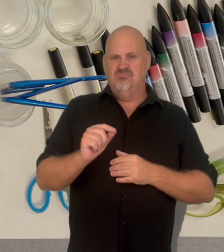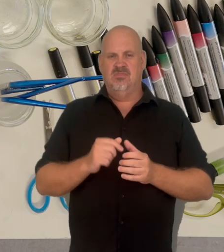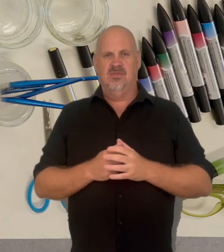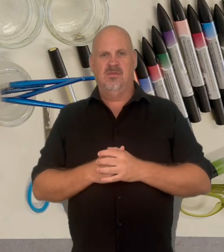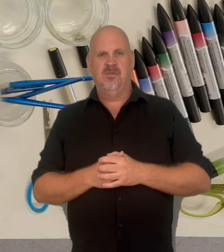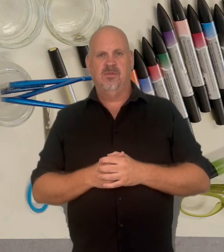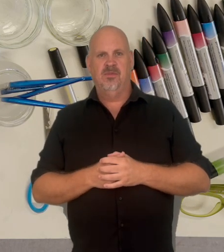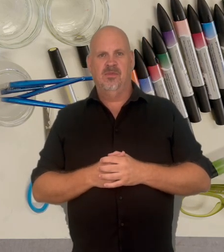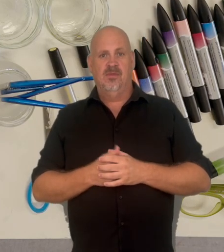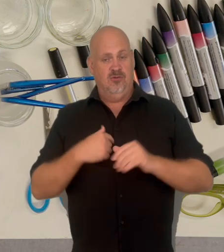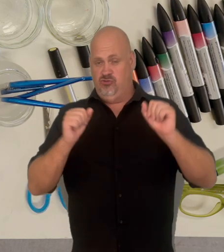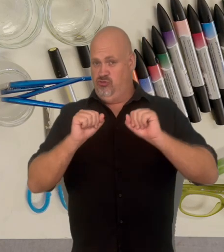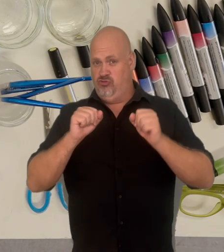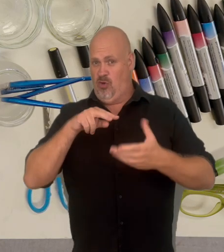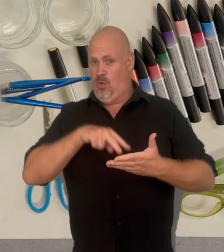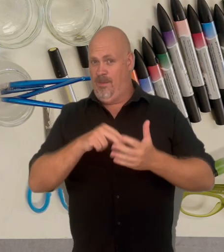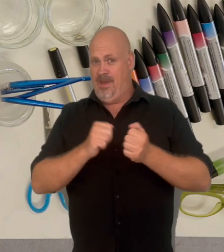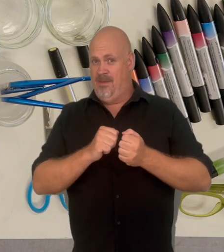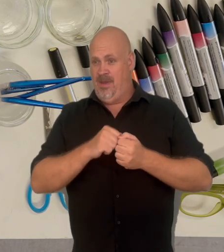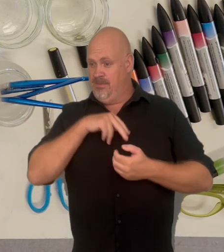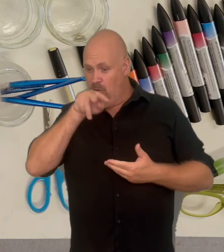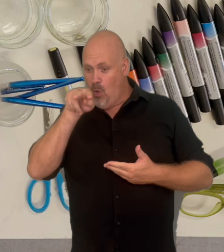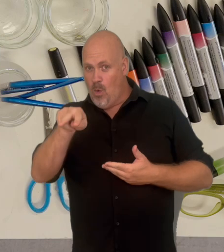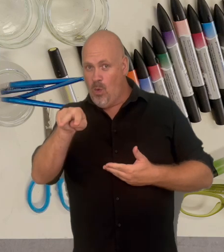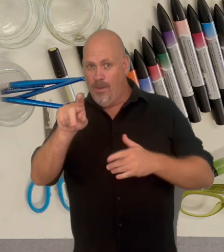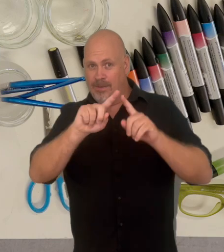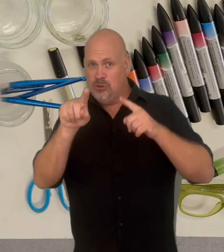I still haven't looked down at the paper.